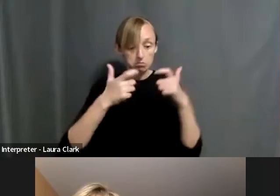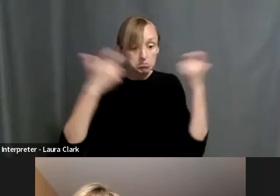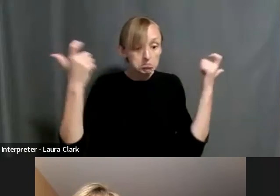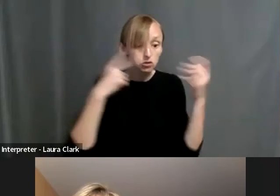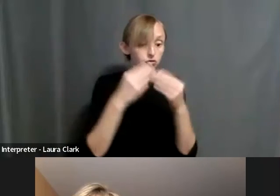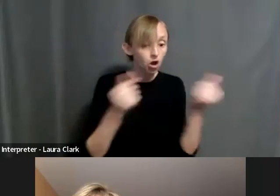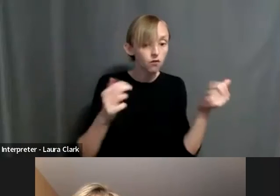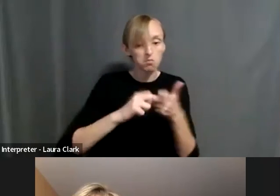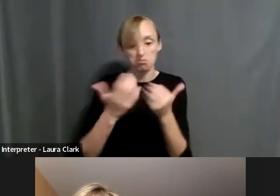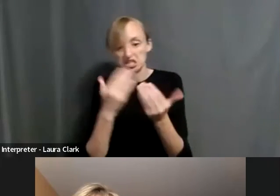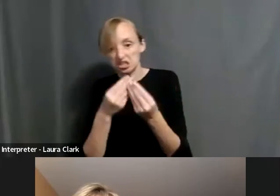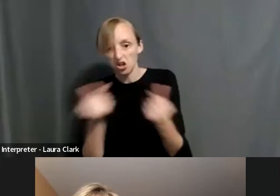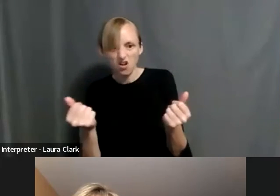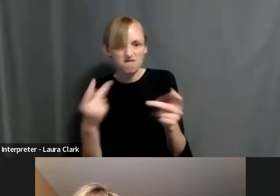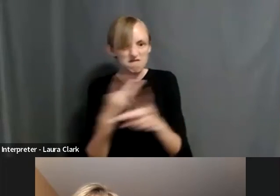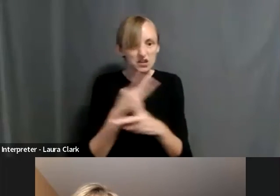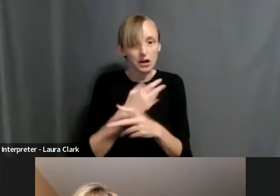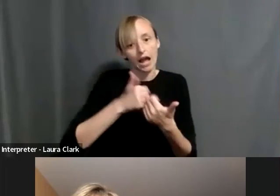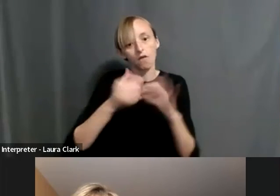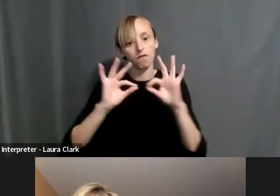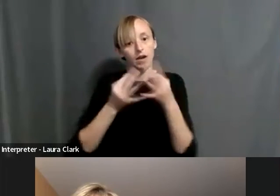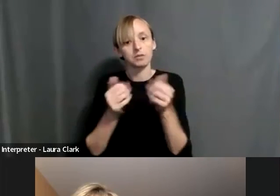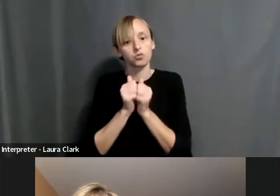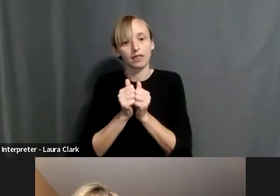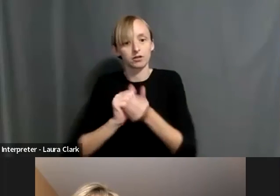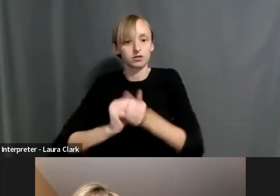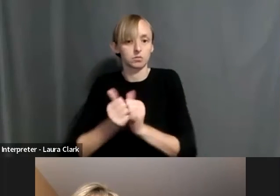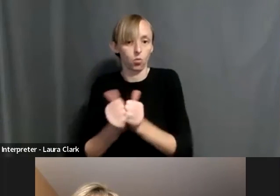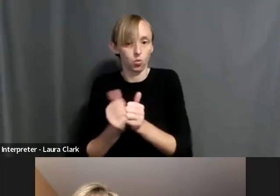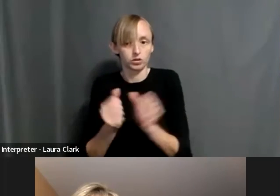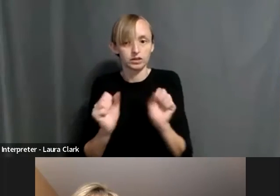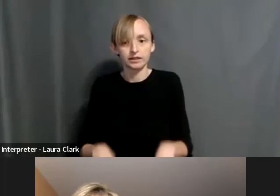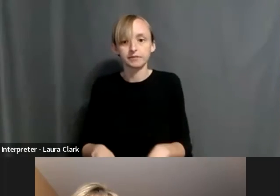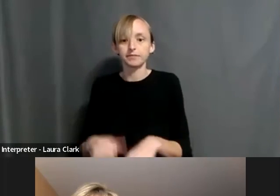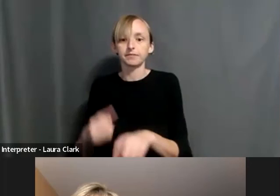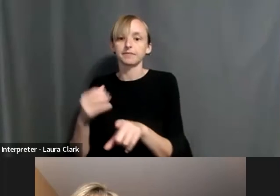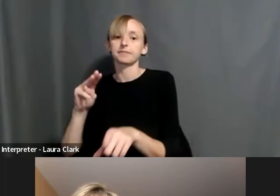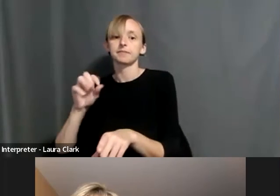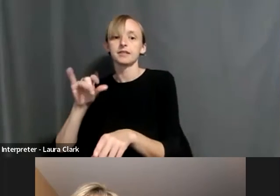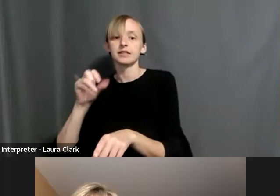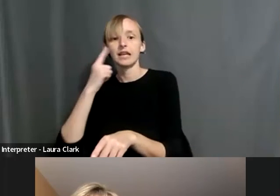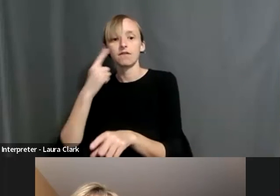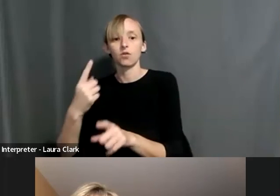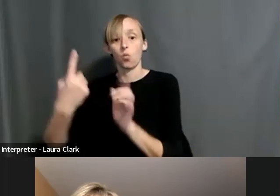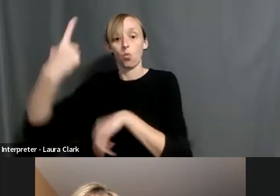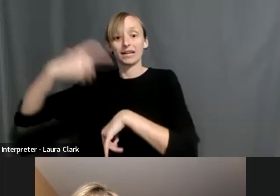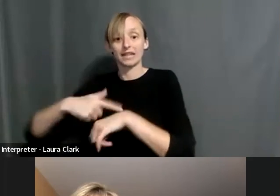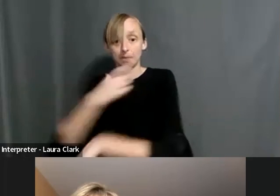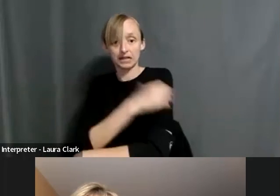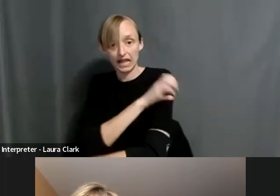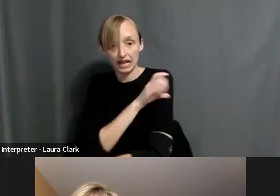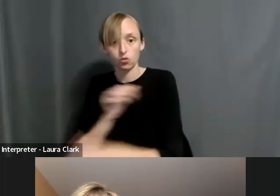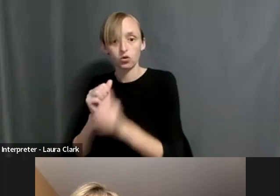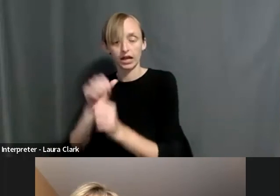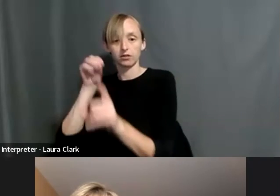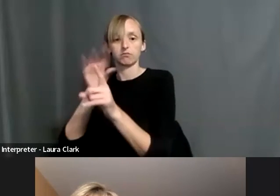an enjoyable day for the whole family. But I think if you can do one-off clinics or get some exposure together, that we do a lot